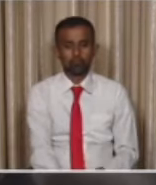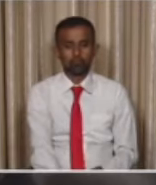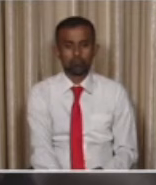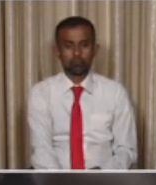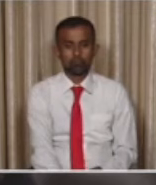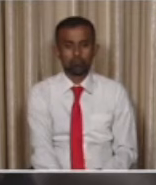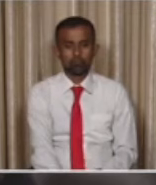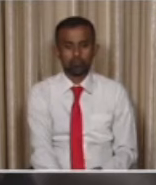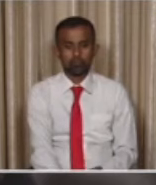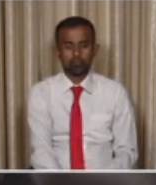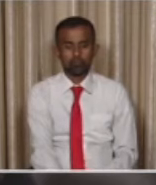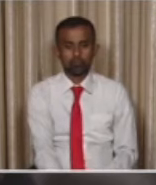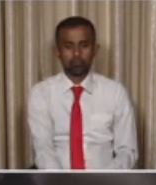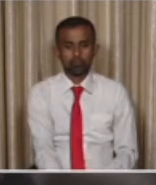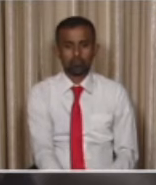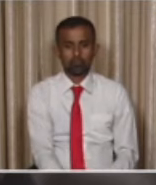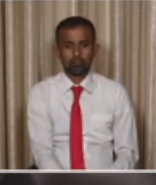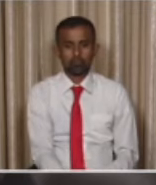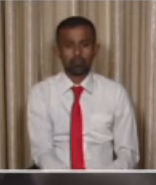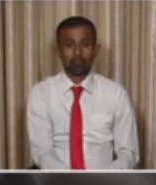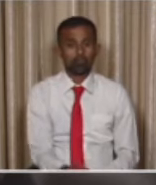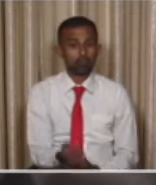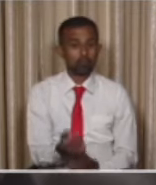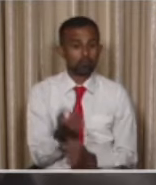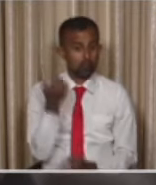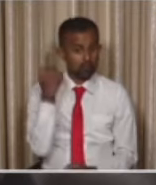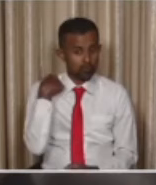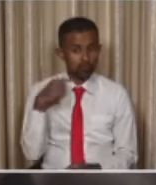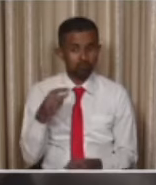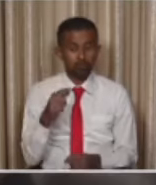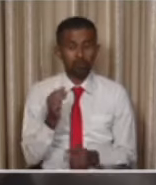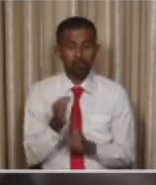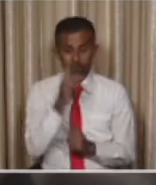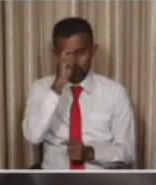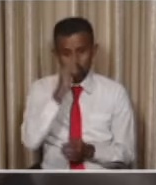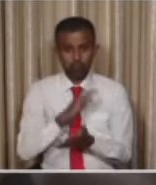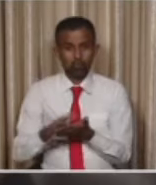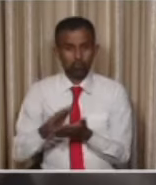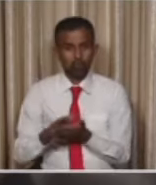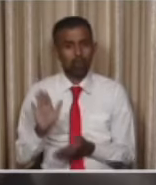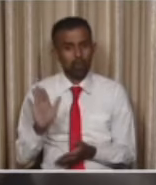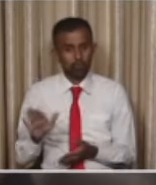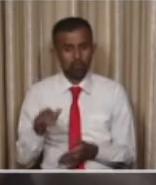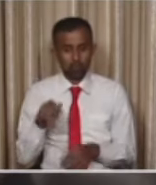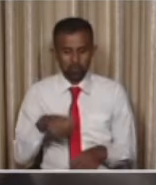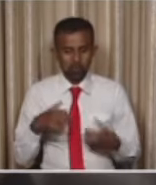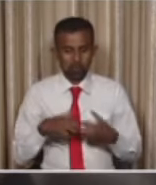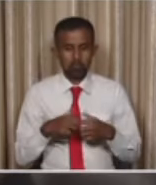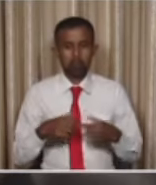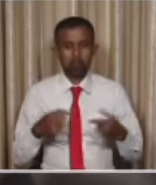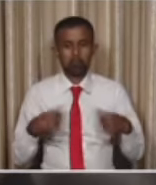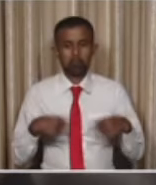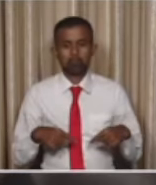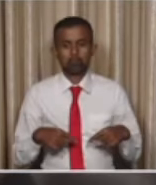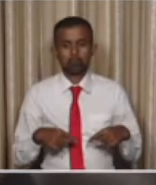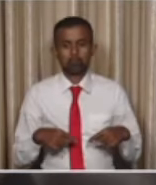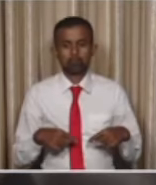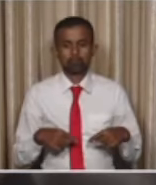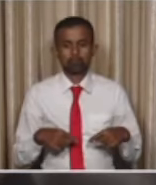he's exposed himself, he's exposed his true self to the people. In the Uru Nadavadike in